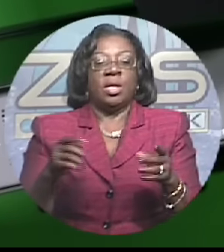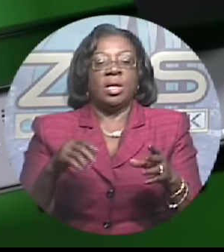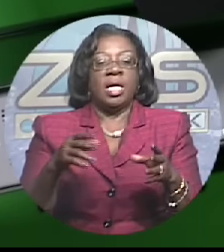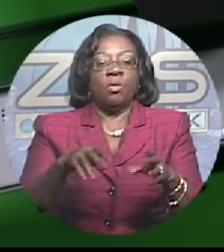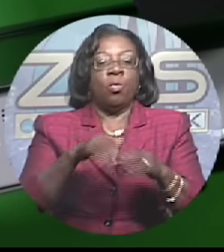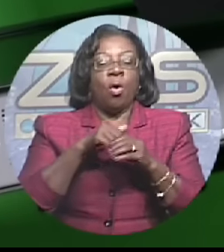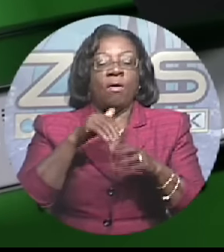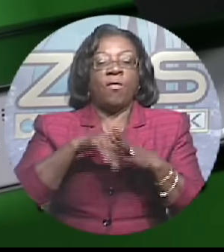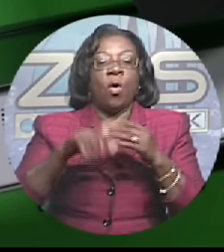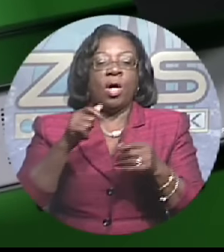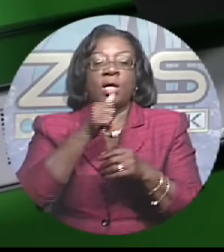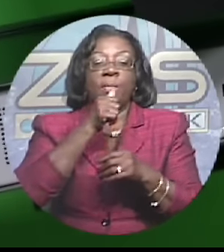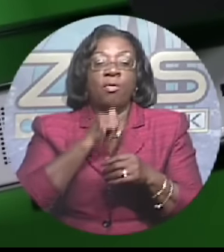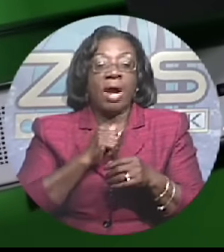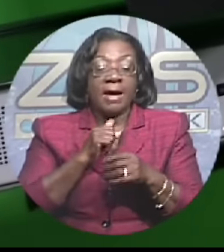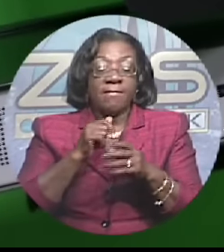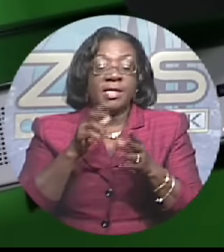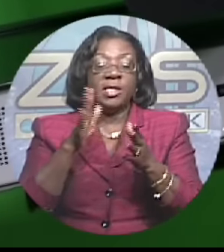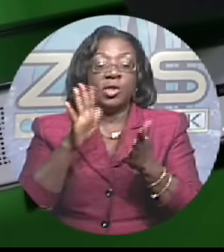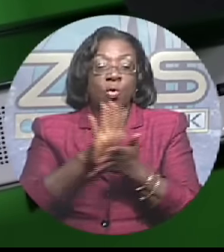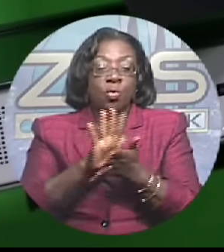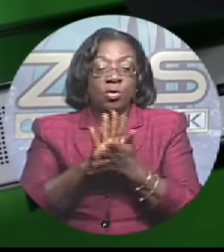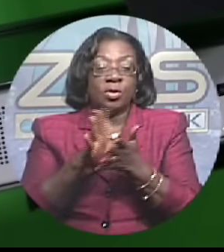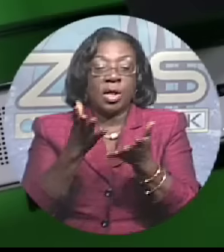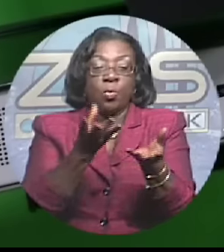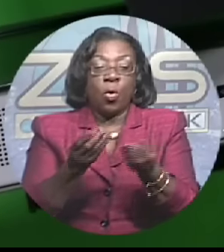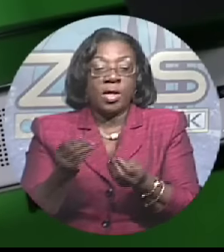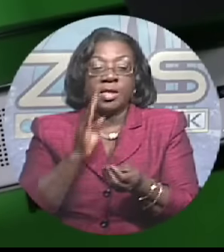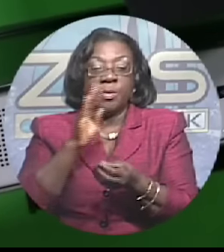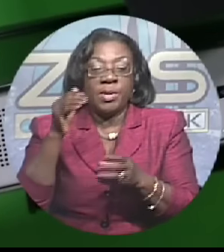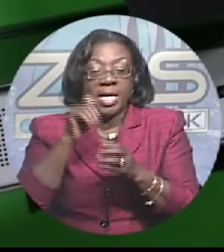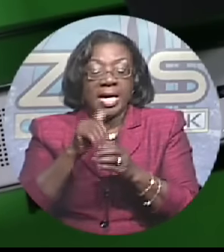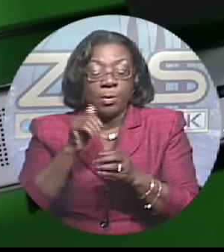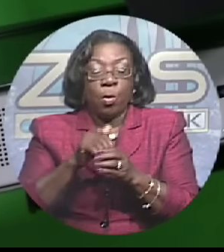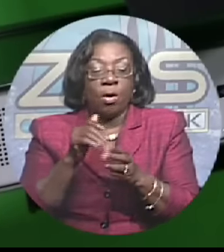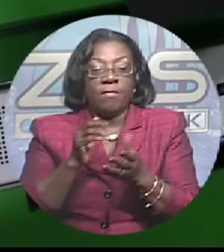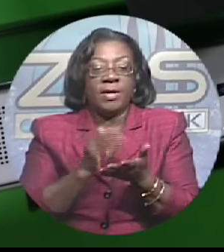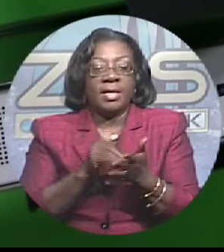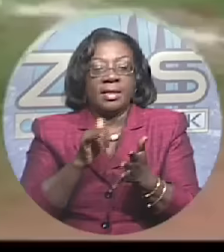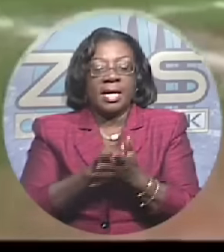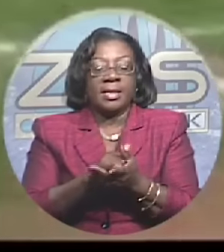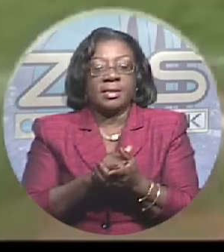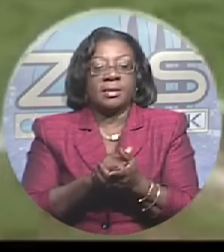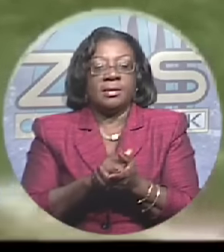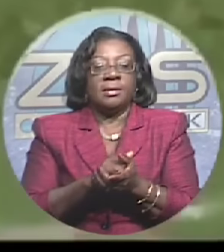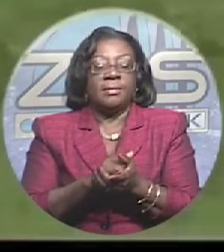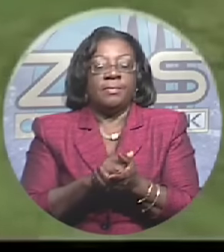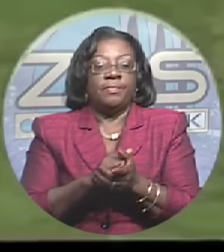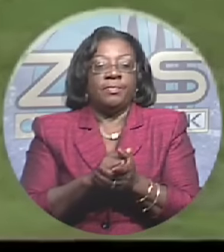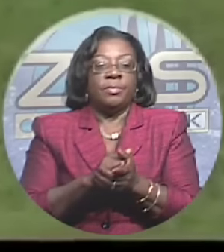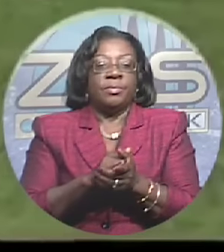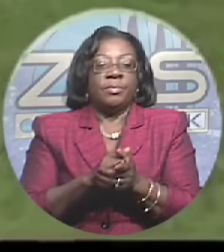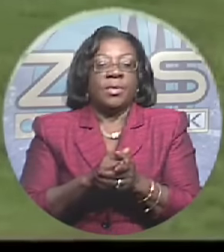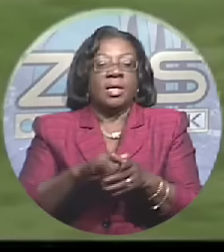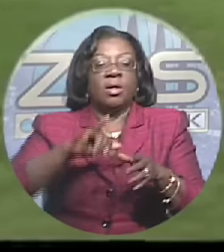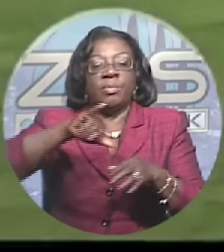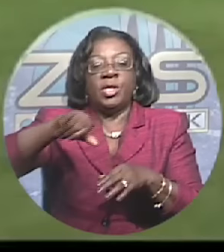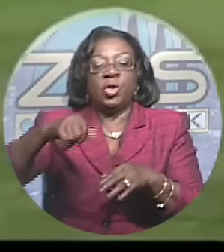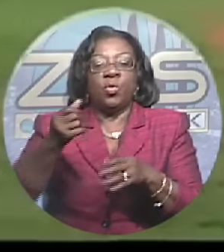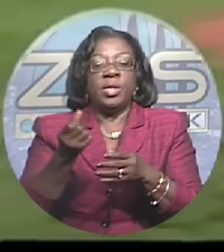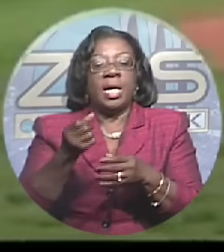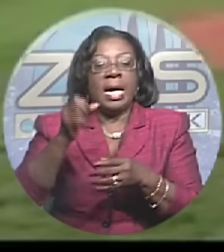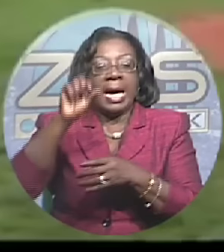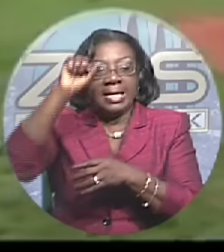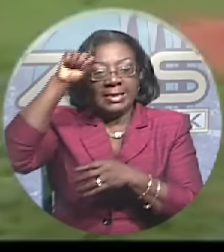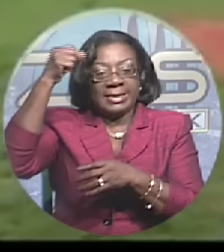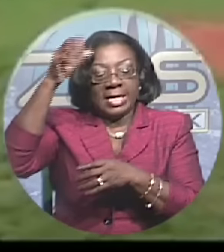schools who would like to participate in that and try to get as much schools in for that. So it's going to be a double-edged bracket tournament. It's going to be junior and senior boys.